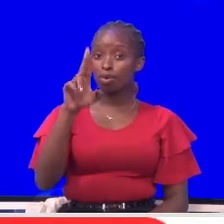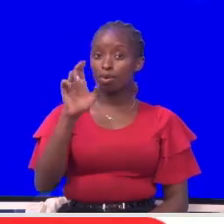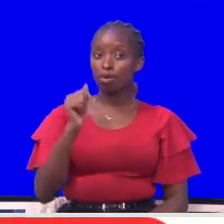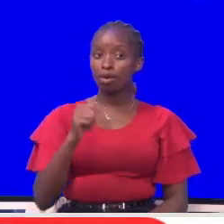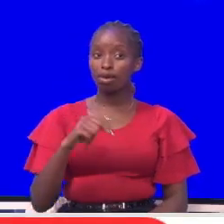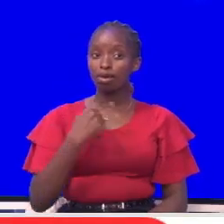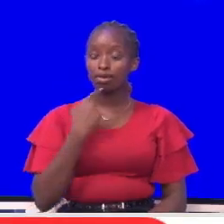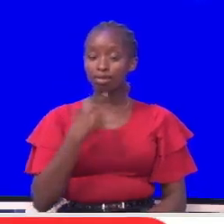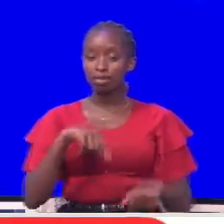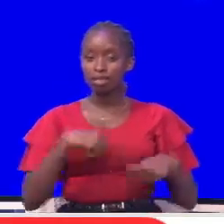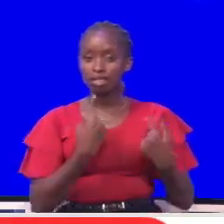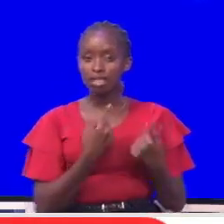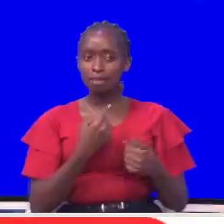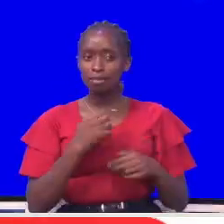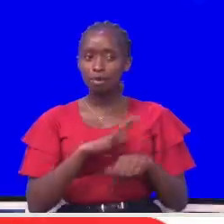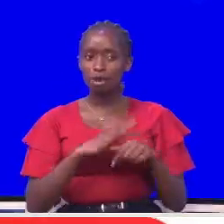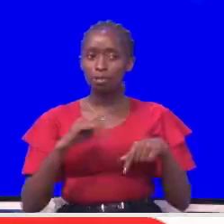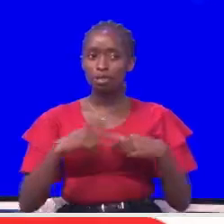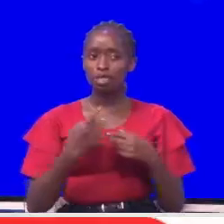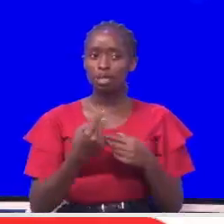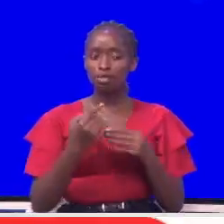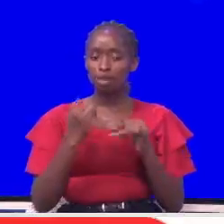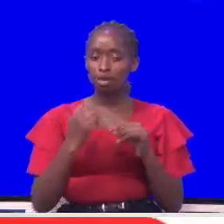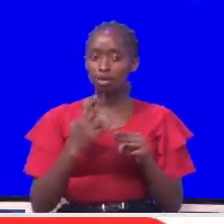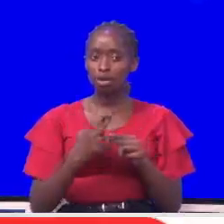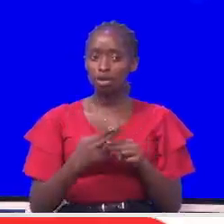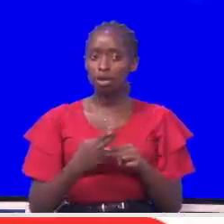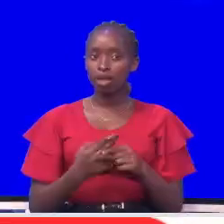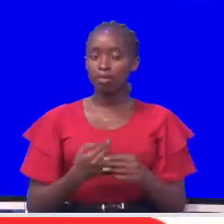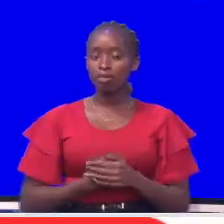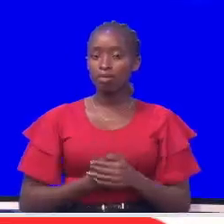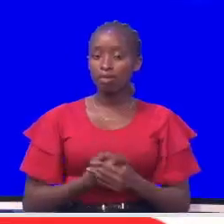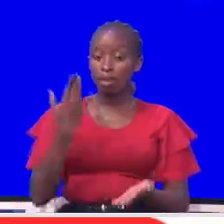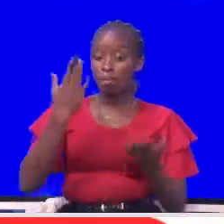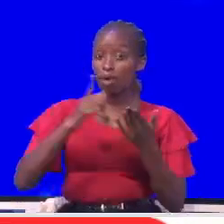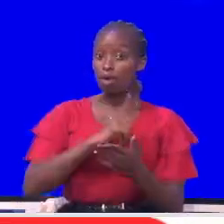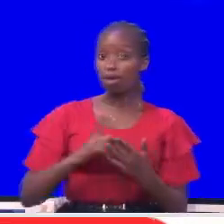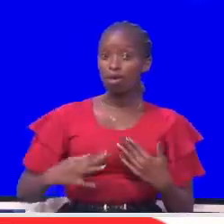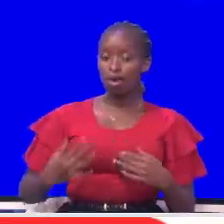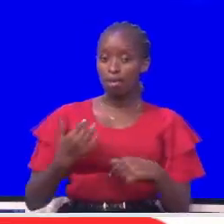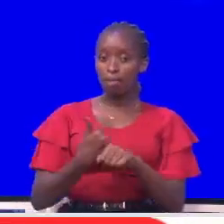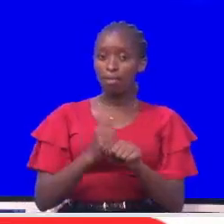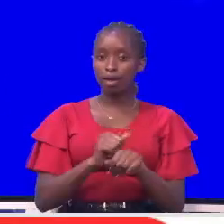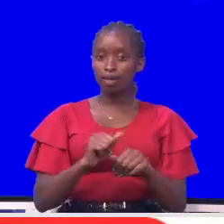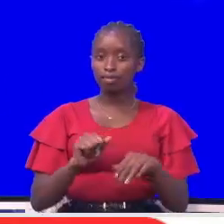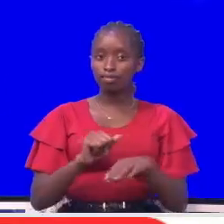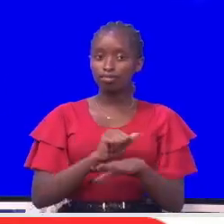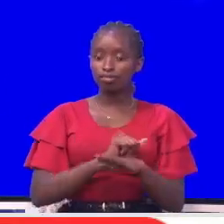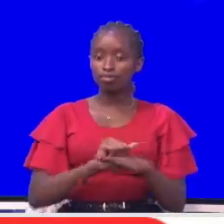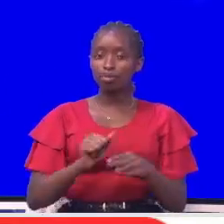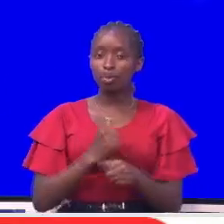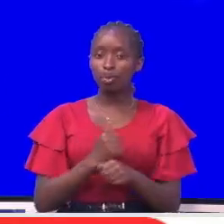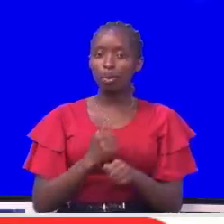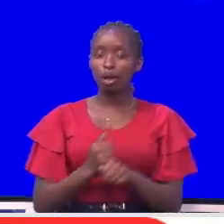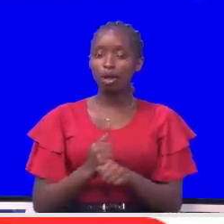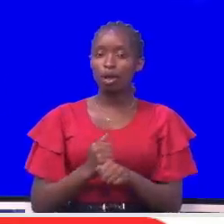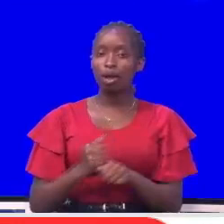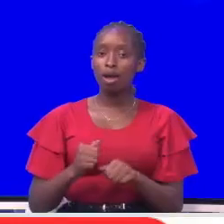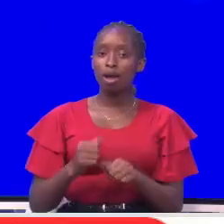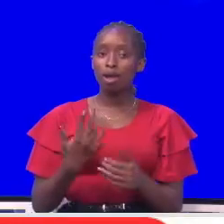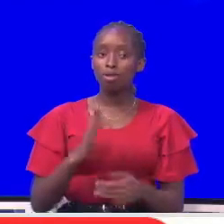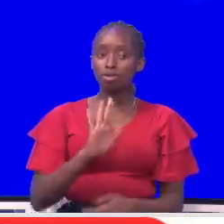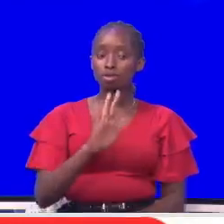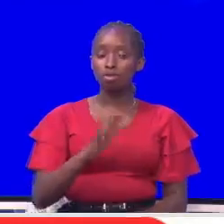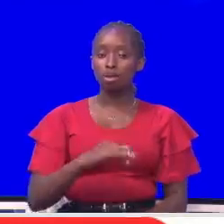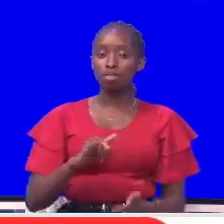even calling myself a comedian anymore. And may the Lord establish the works of your hands. And that is our prayer leo hii